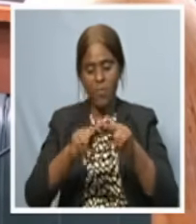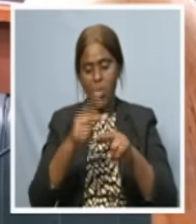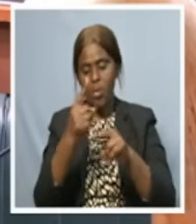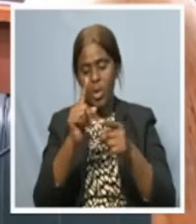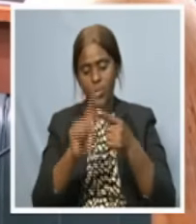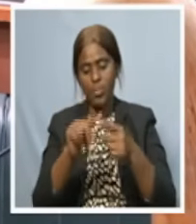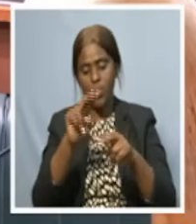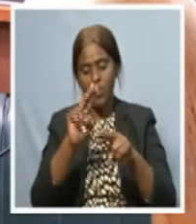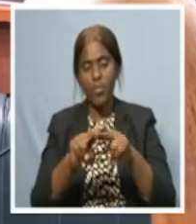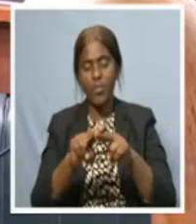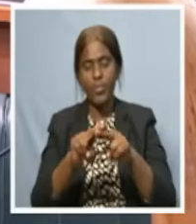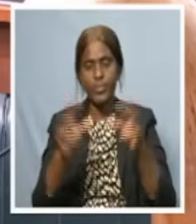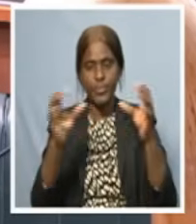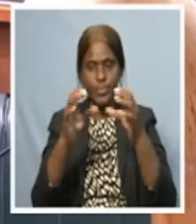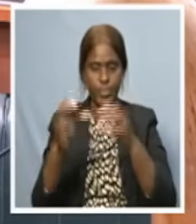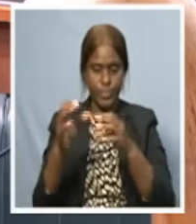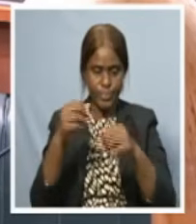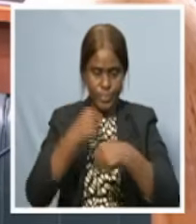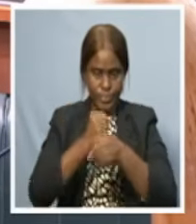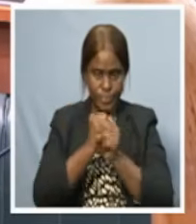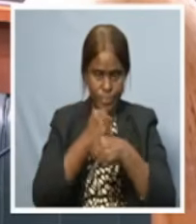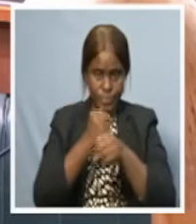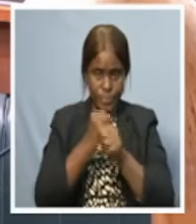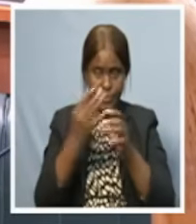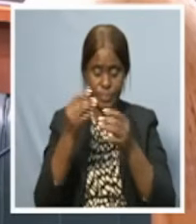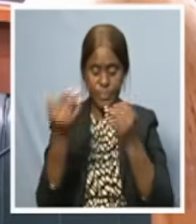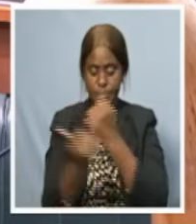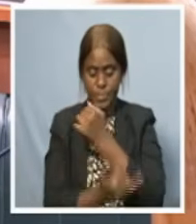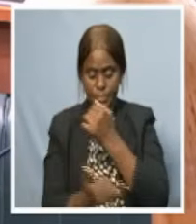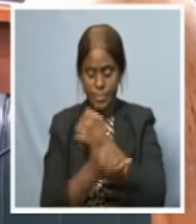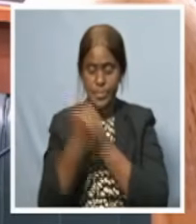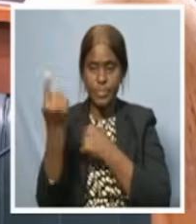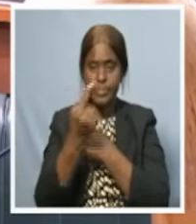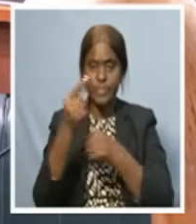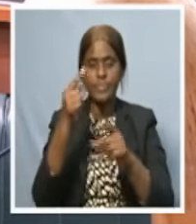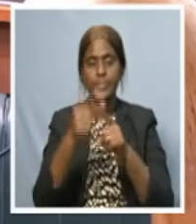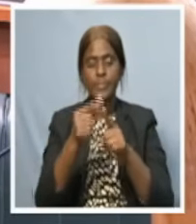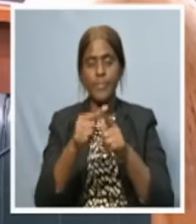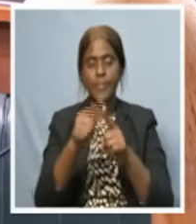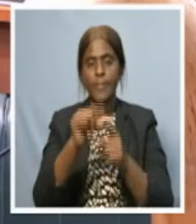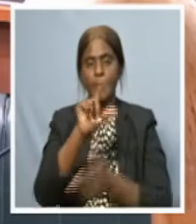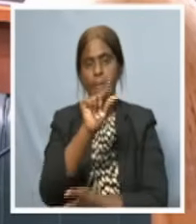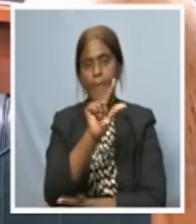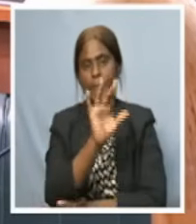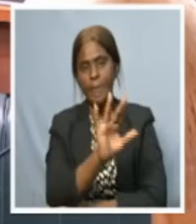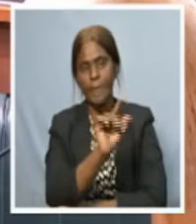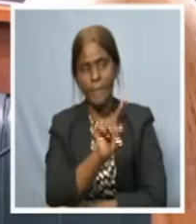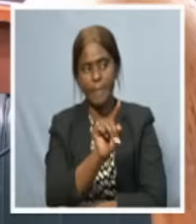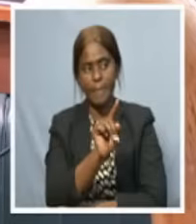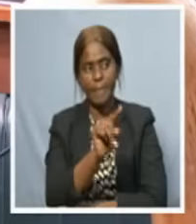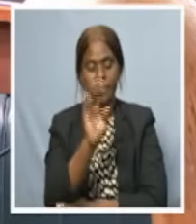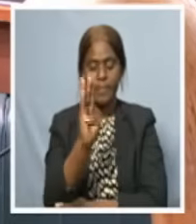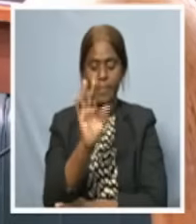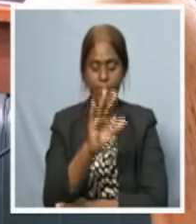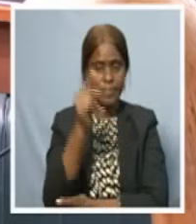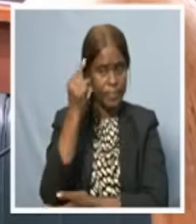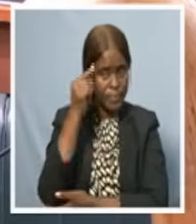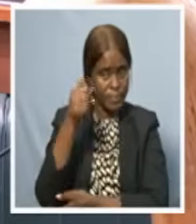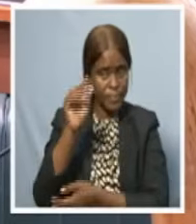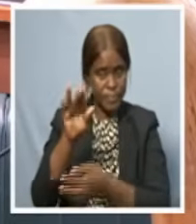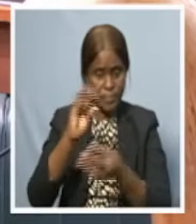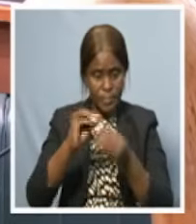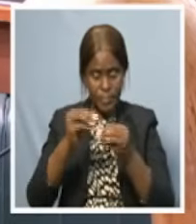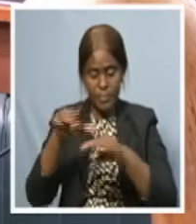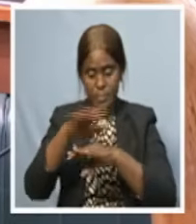1 to 4 classes were employed countrywide as of December 2025? B, whether the